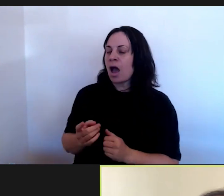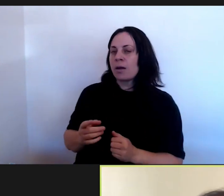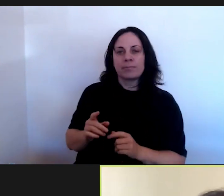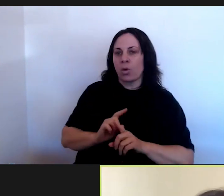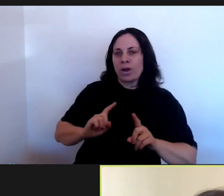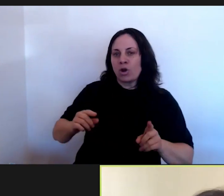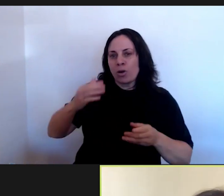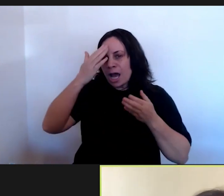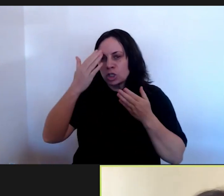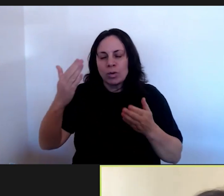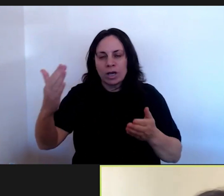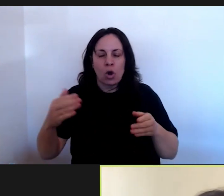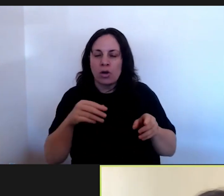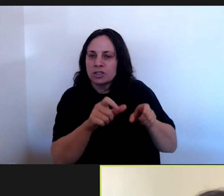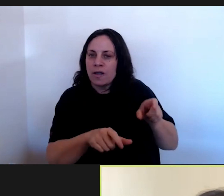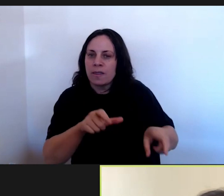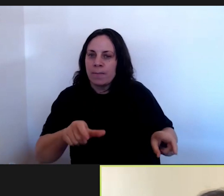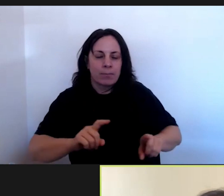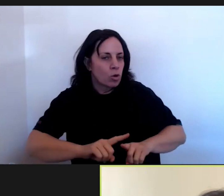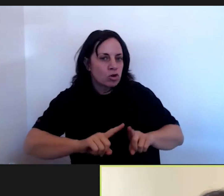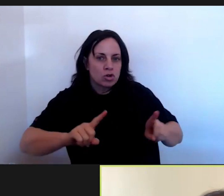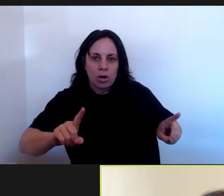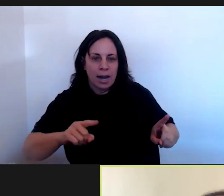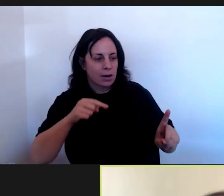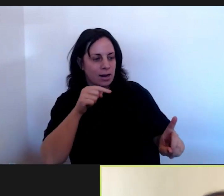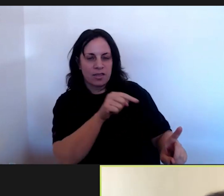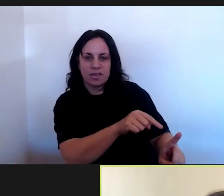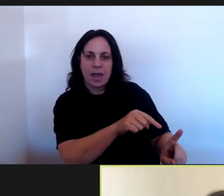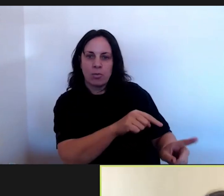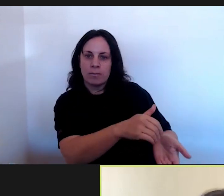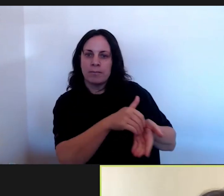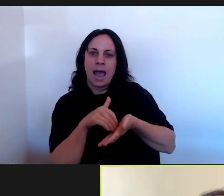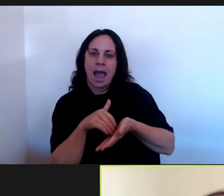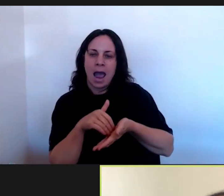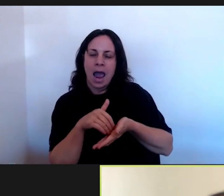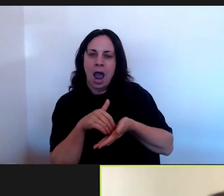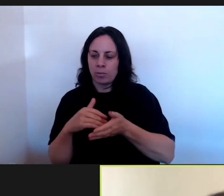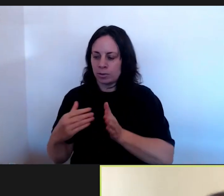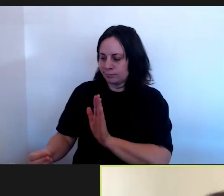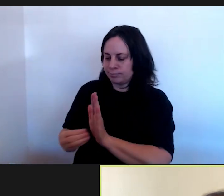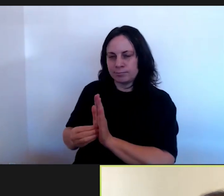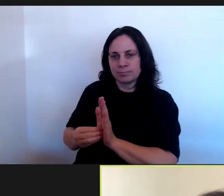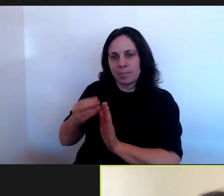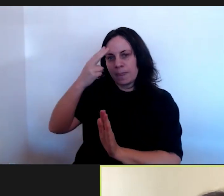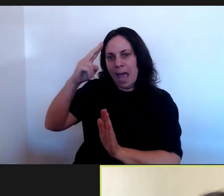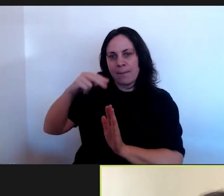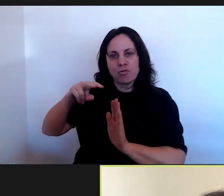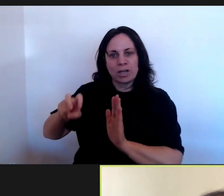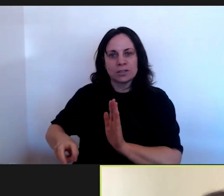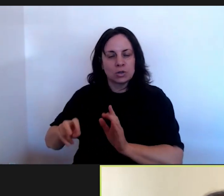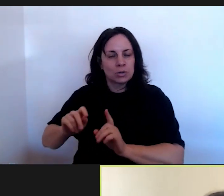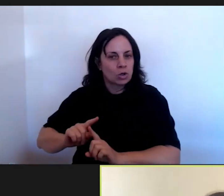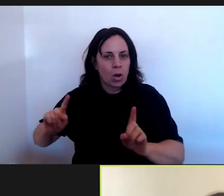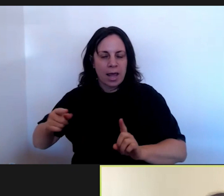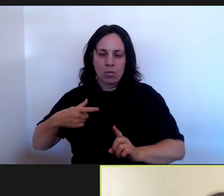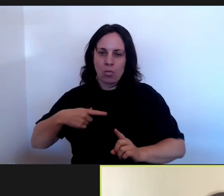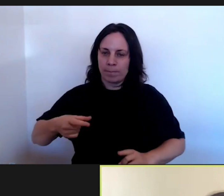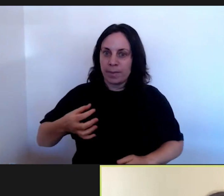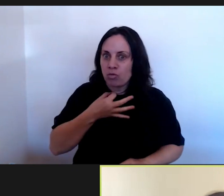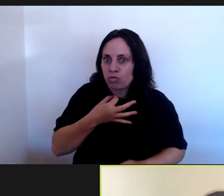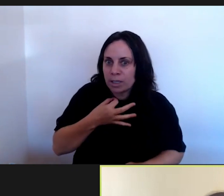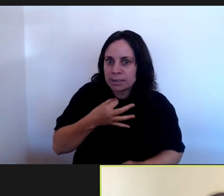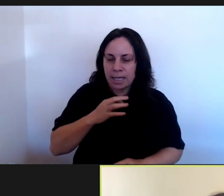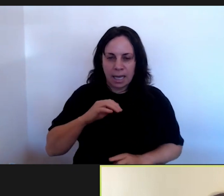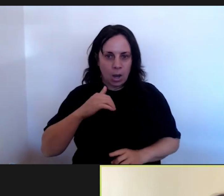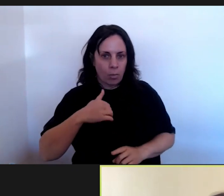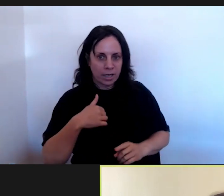We cannot acknowledge the community member who participated and contributed in the research because it is risky. It is to protect them. And